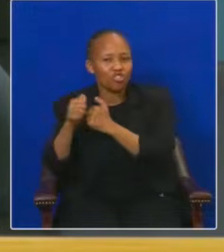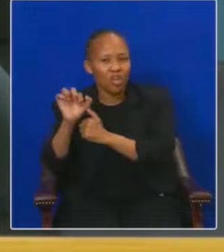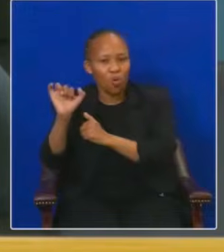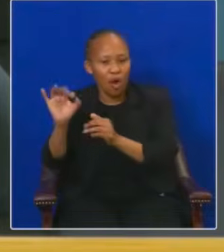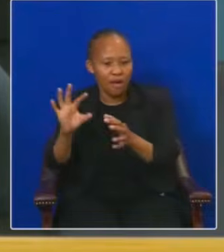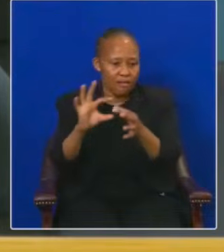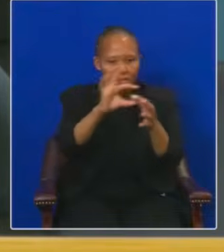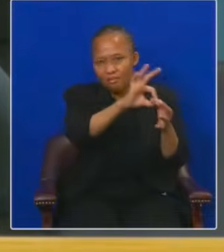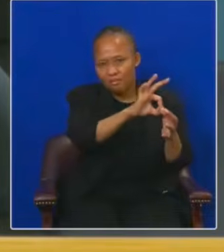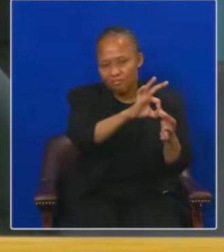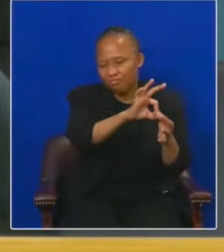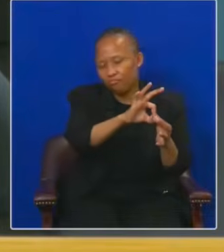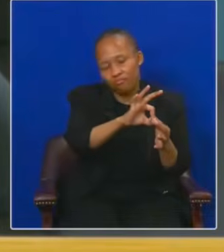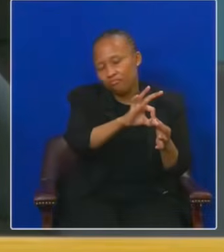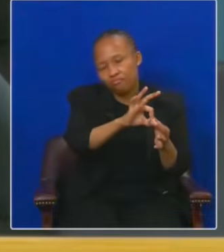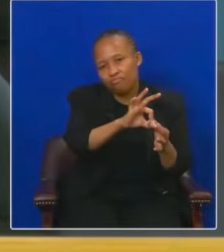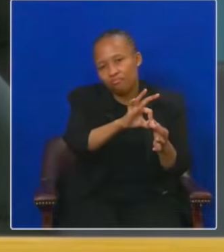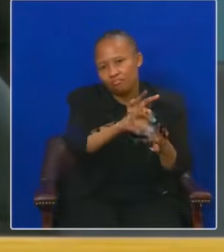Though that